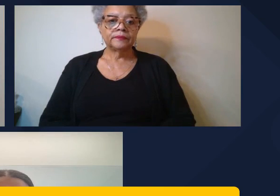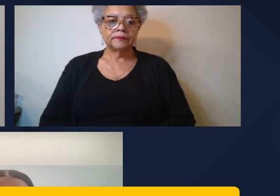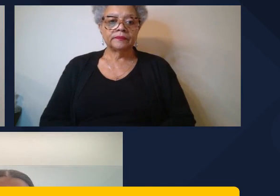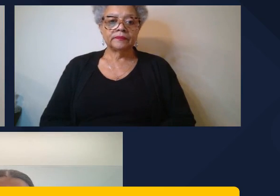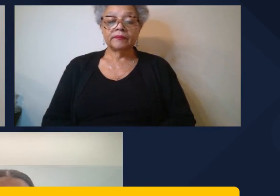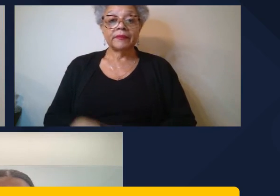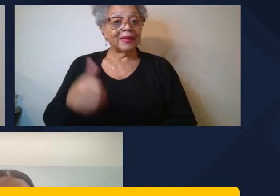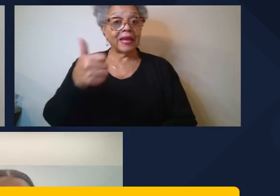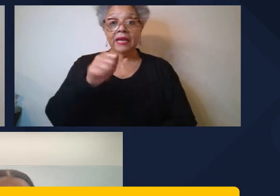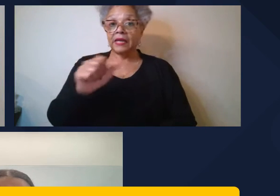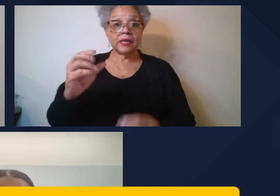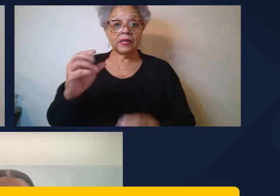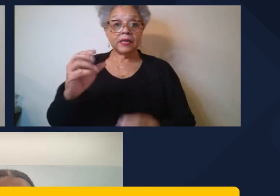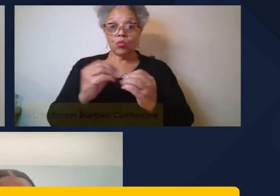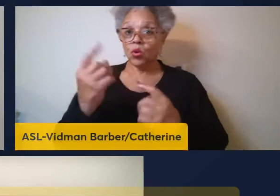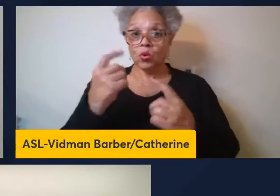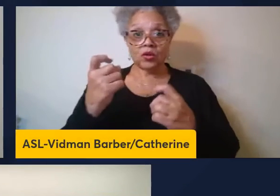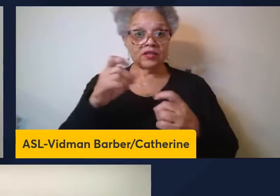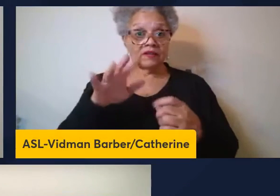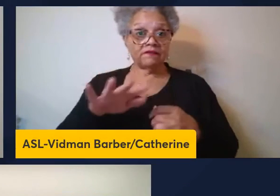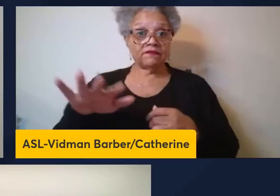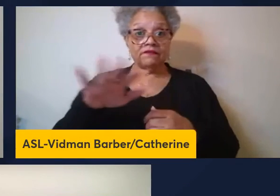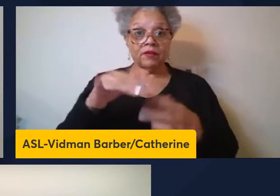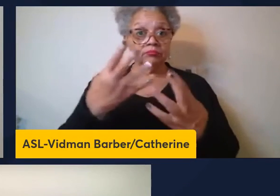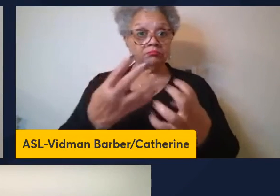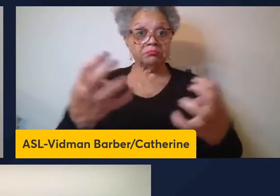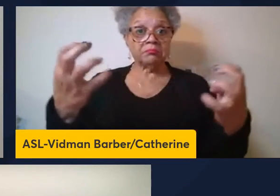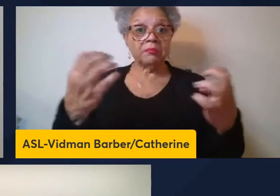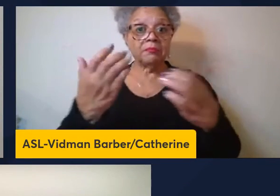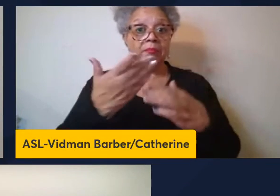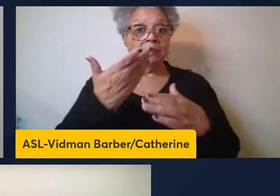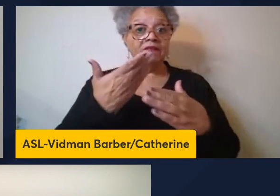Any more questions from attendees before we wrap up?